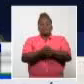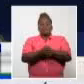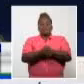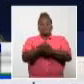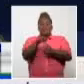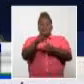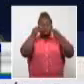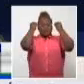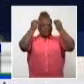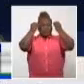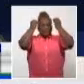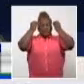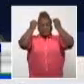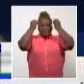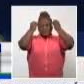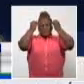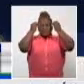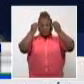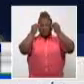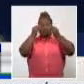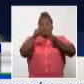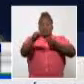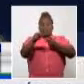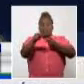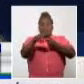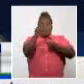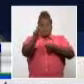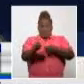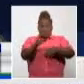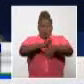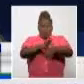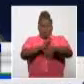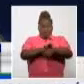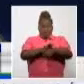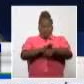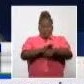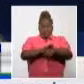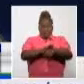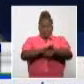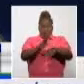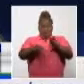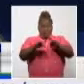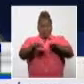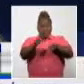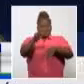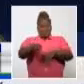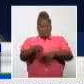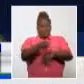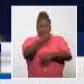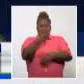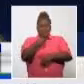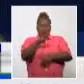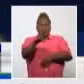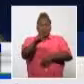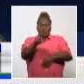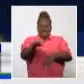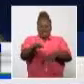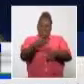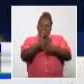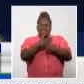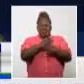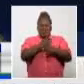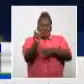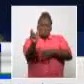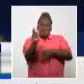617, have a stable clinical evolution. And some people ask me, what do you mean when you refer to active